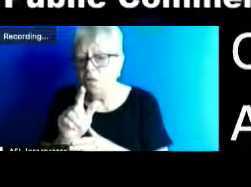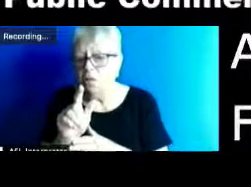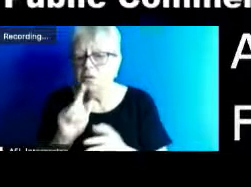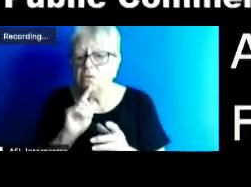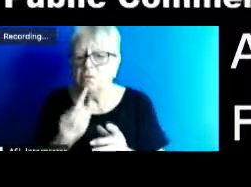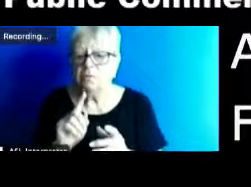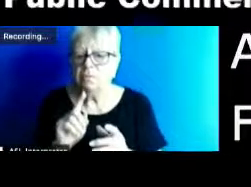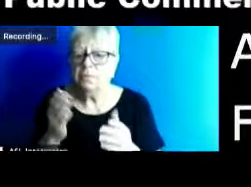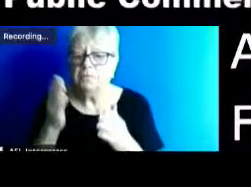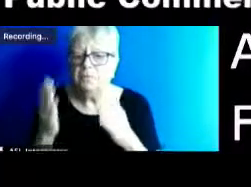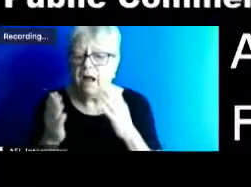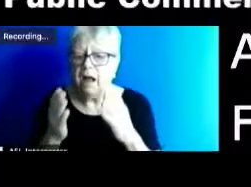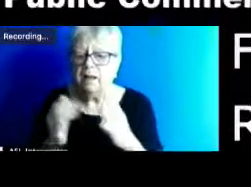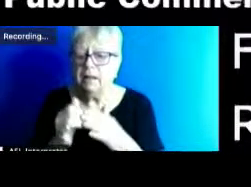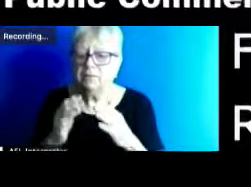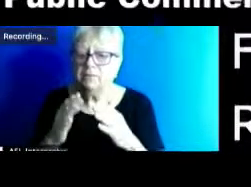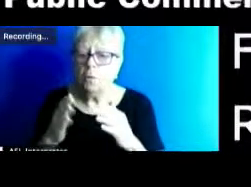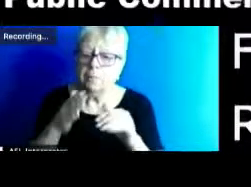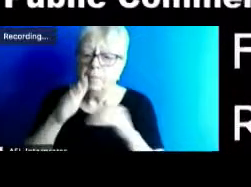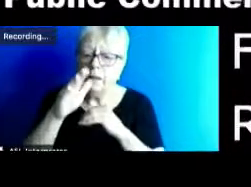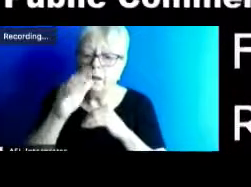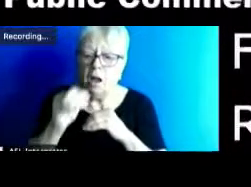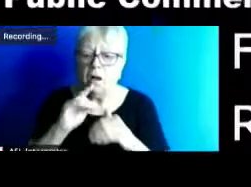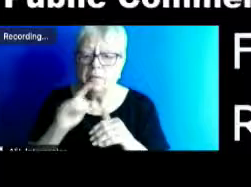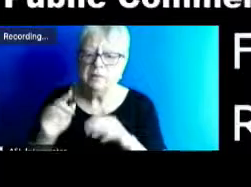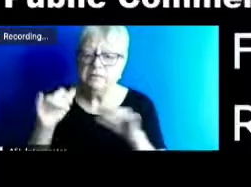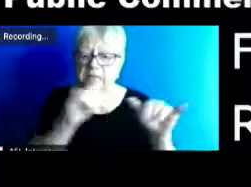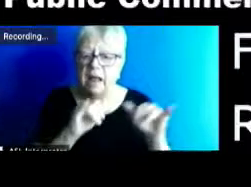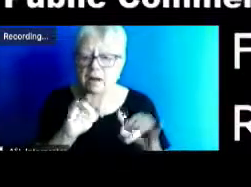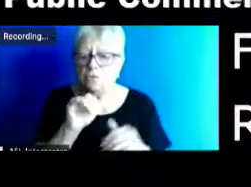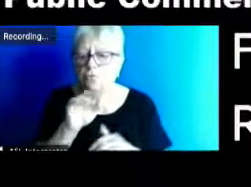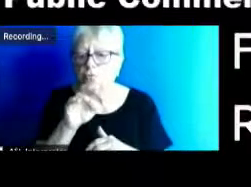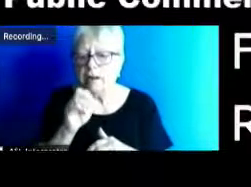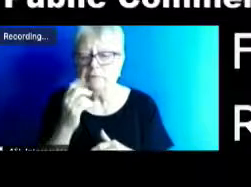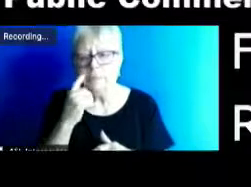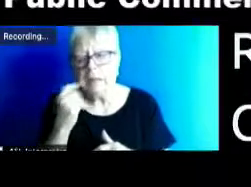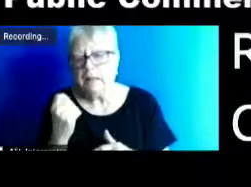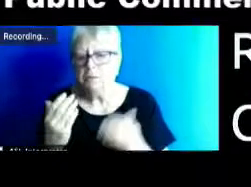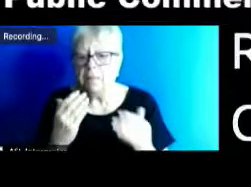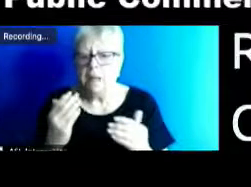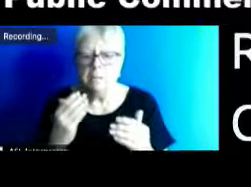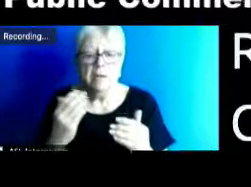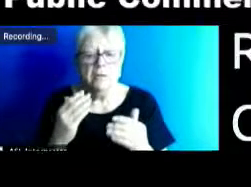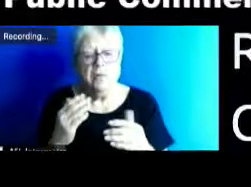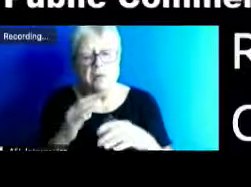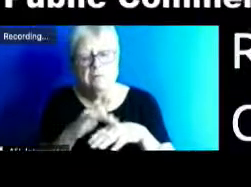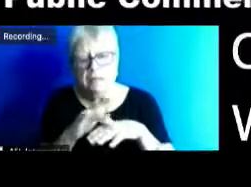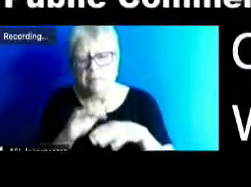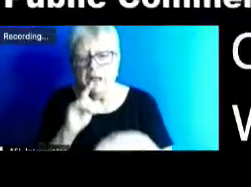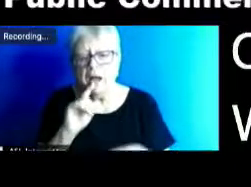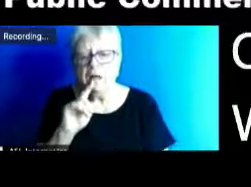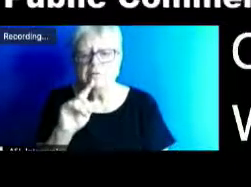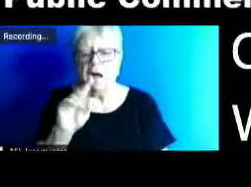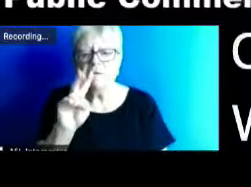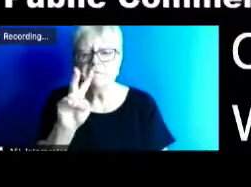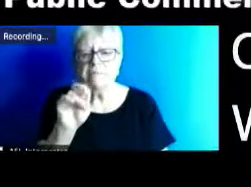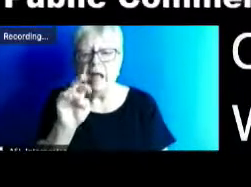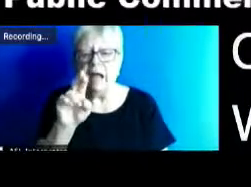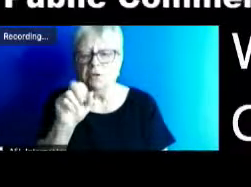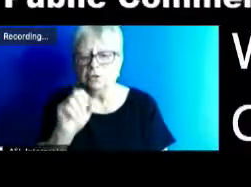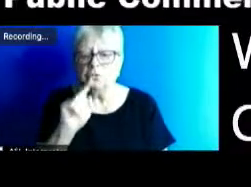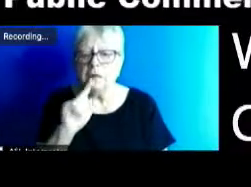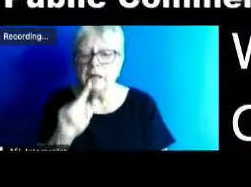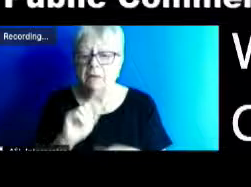rates when it is justified because of availability of vendors. And so we included that, but we are consistent with the Cal HR